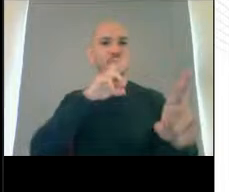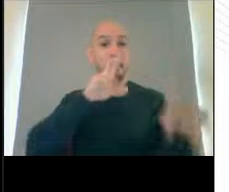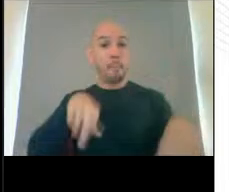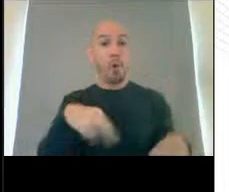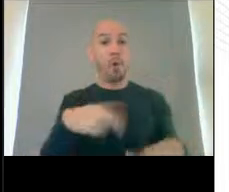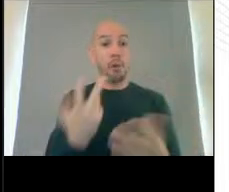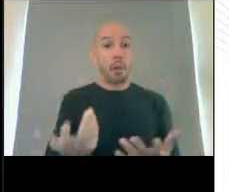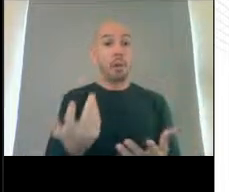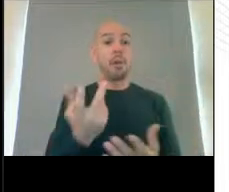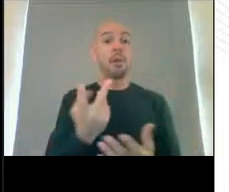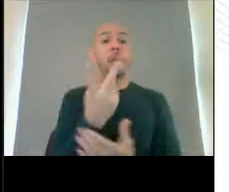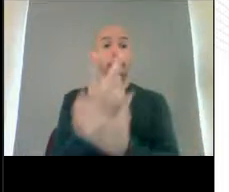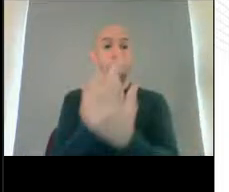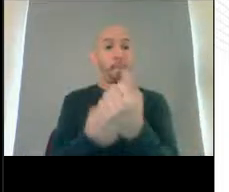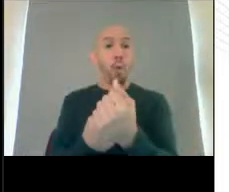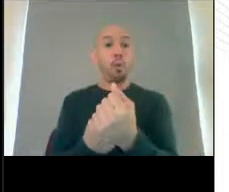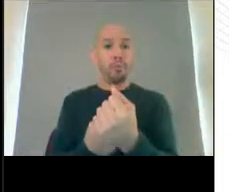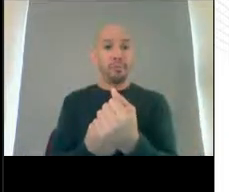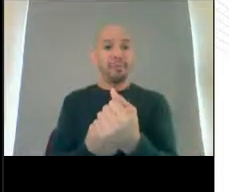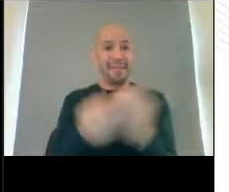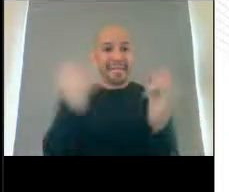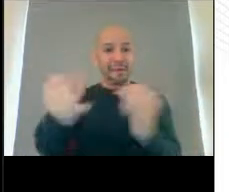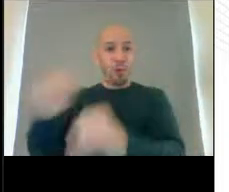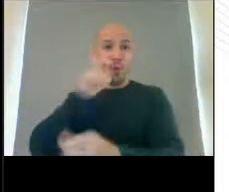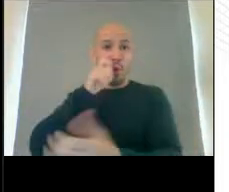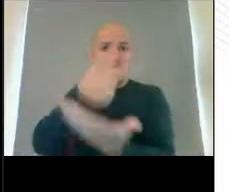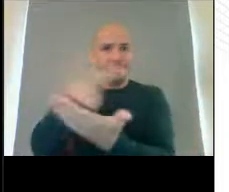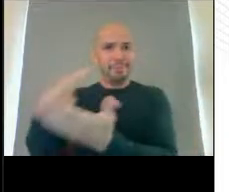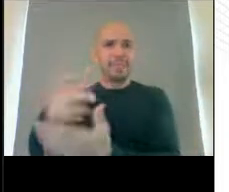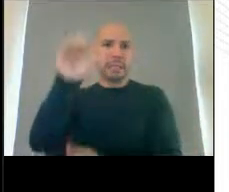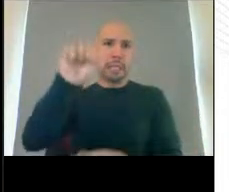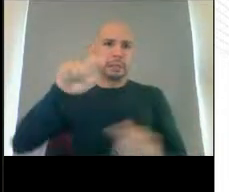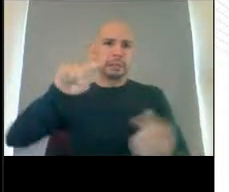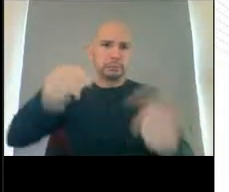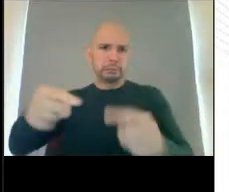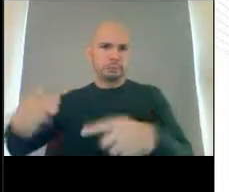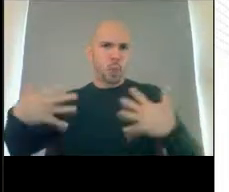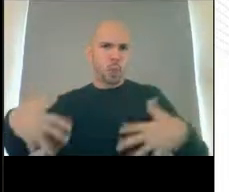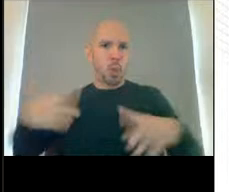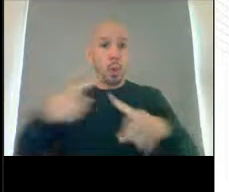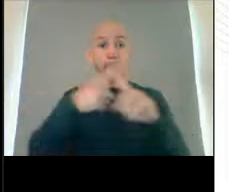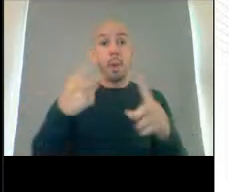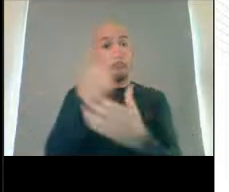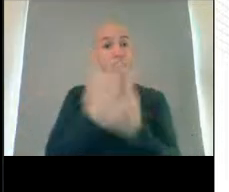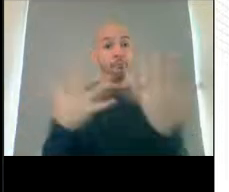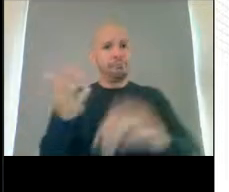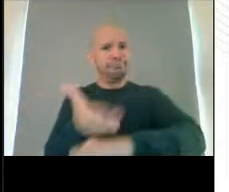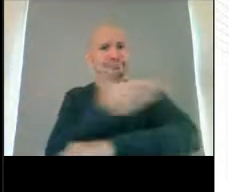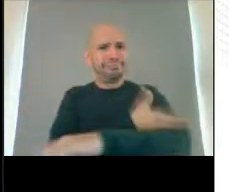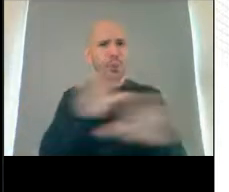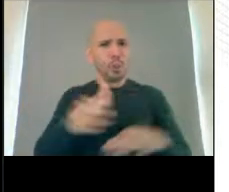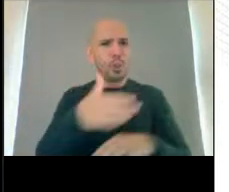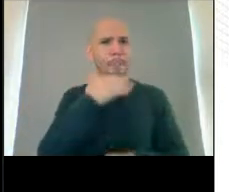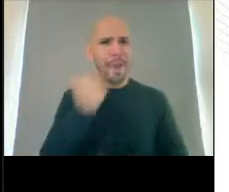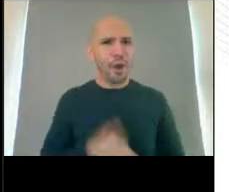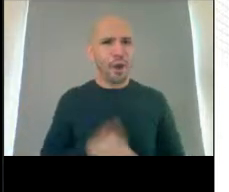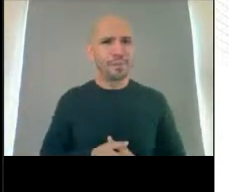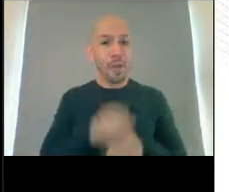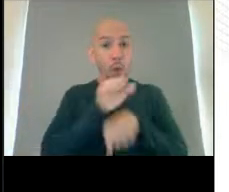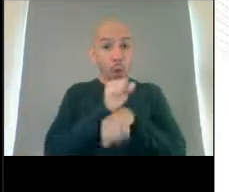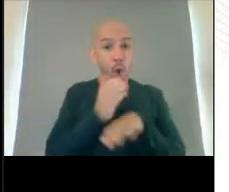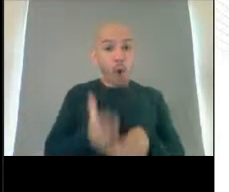injuries uh but they're both doing um much better and uh brian and jason um just